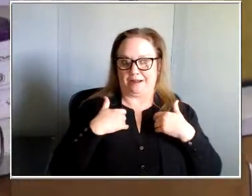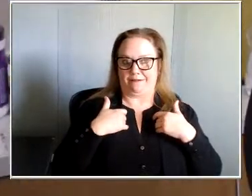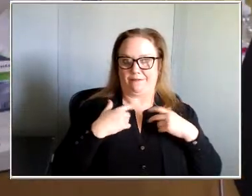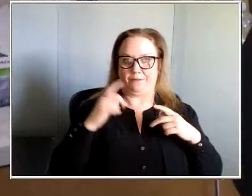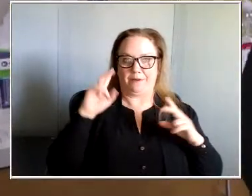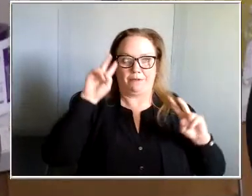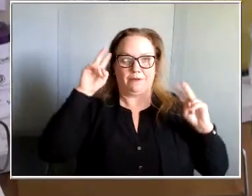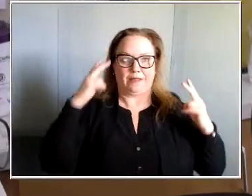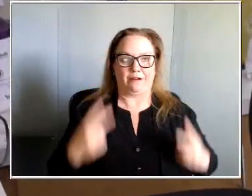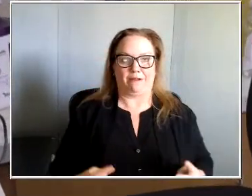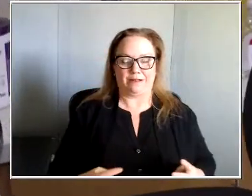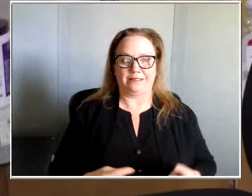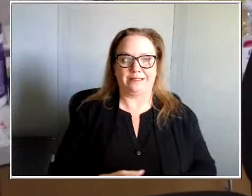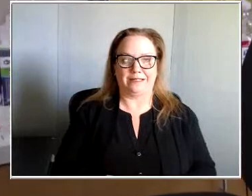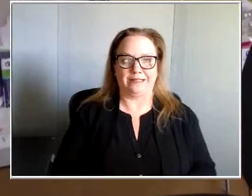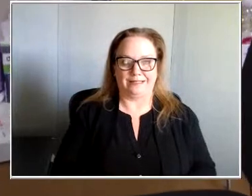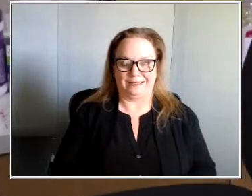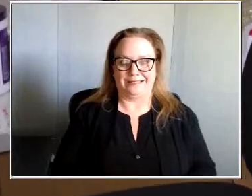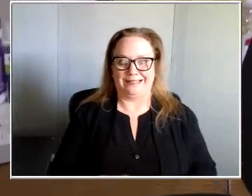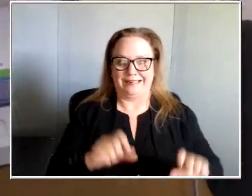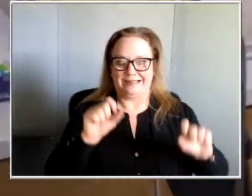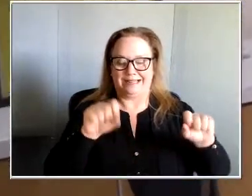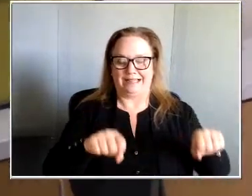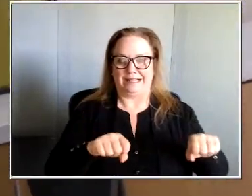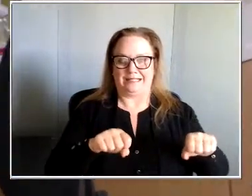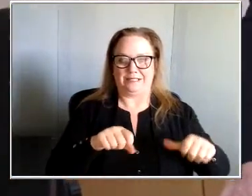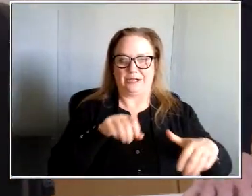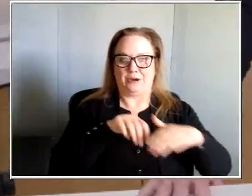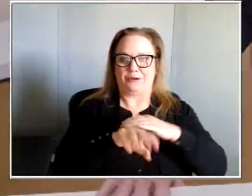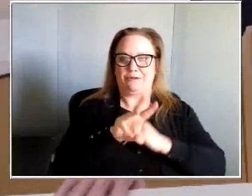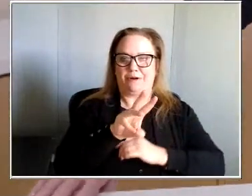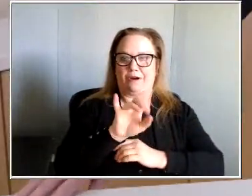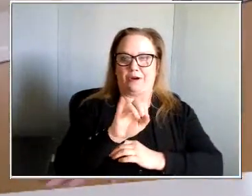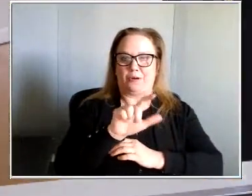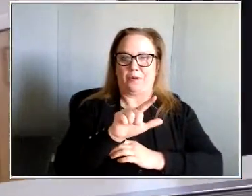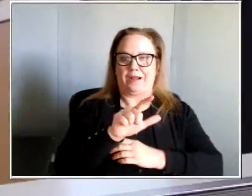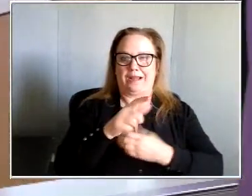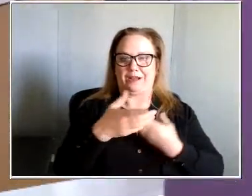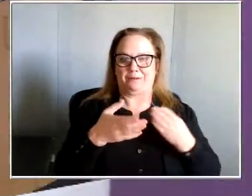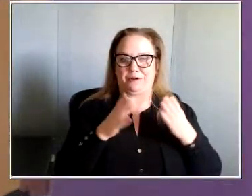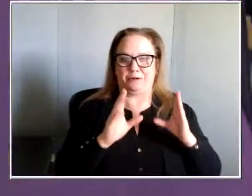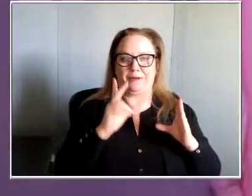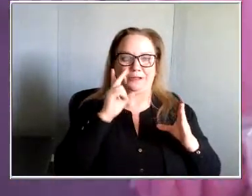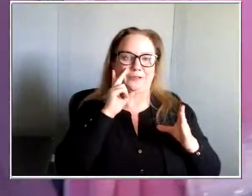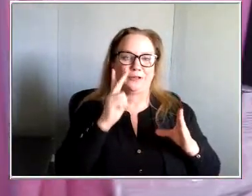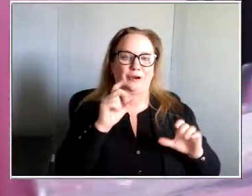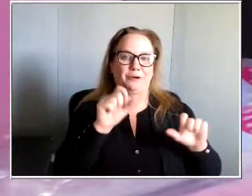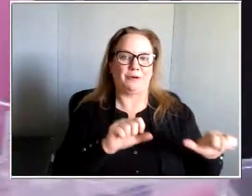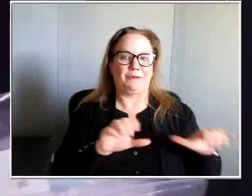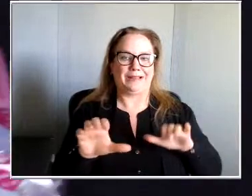Yes, okay, let's go and visit into our wig room, and let me show you what we can do.